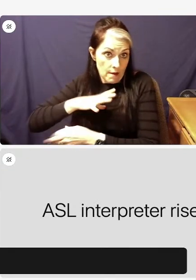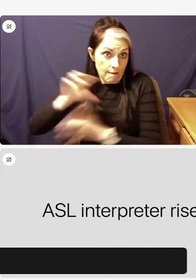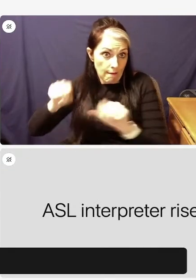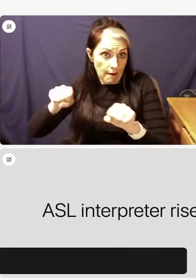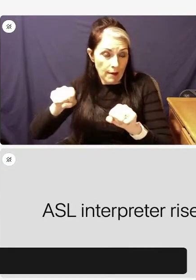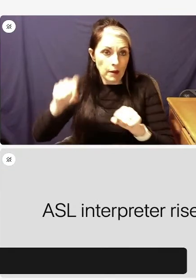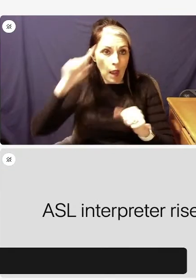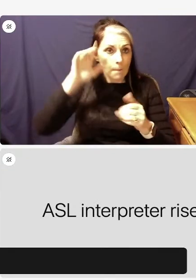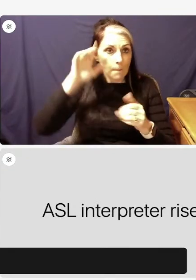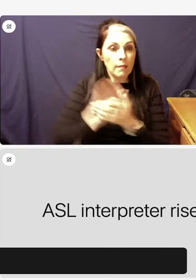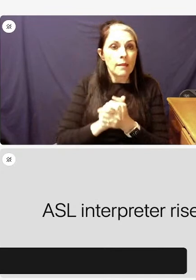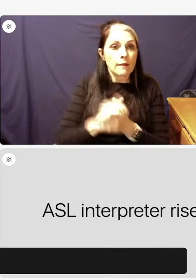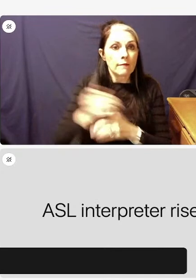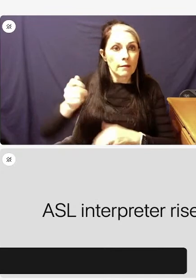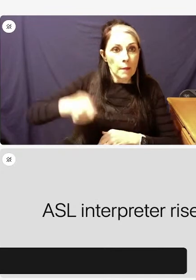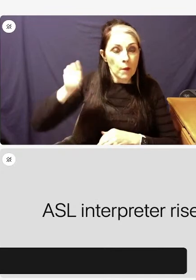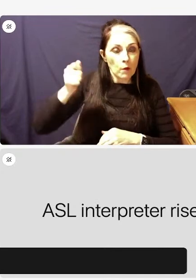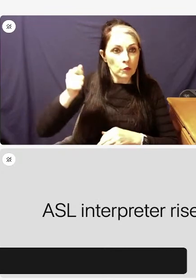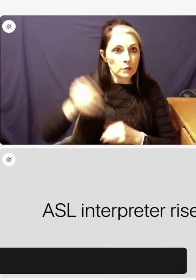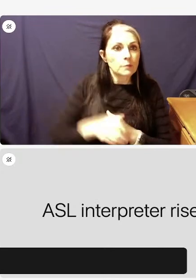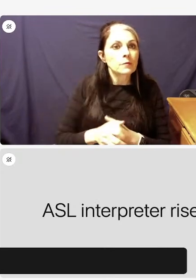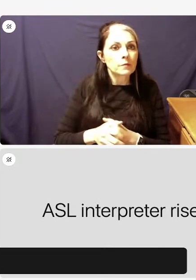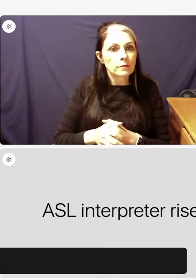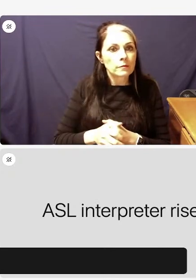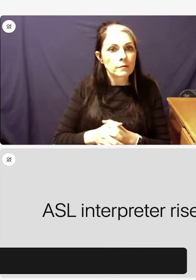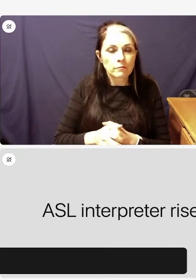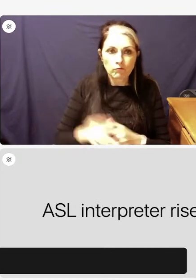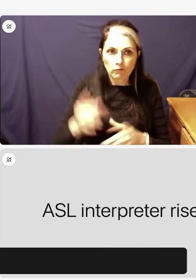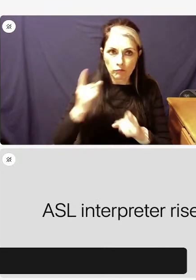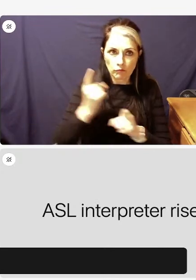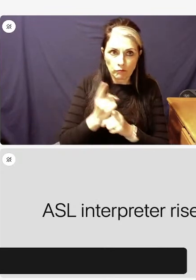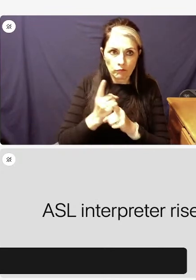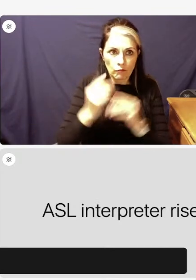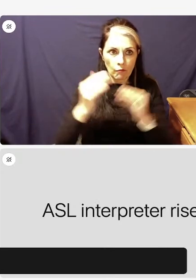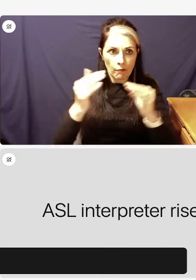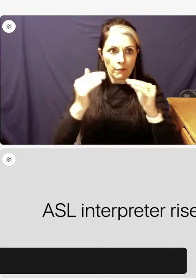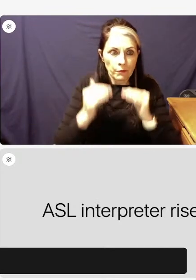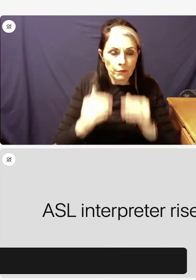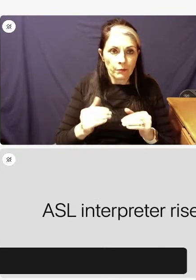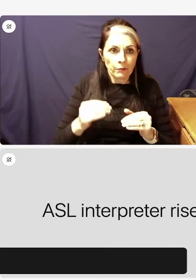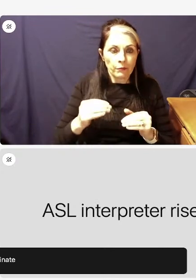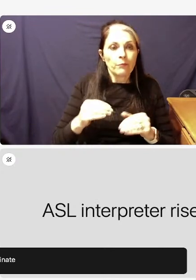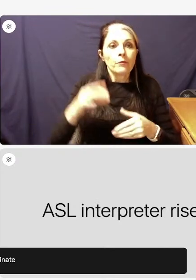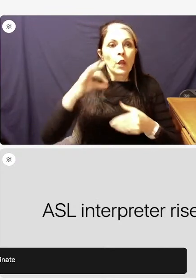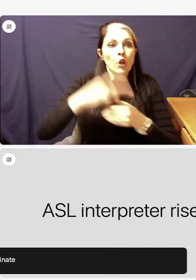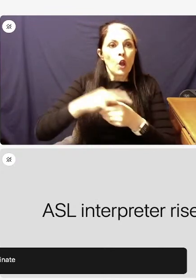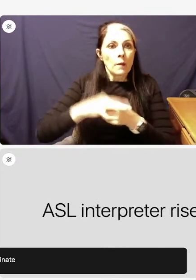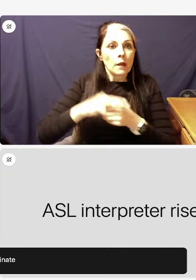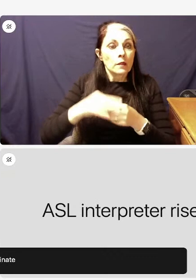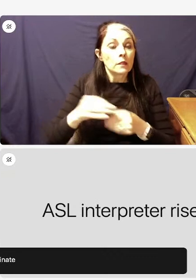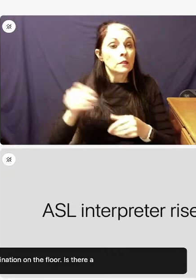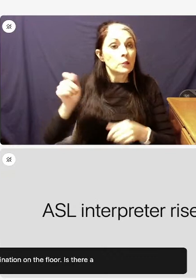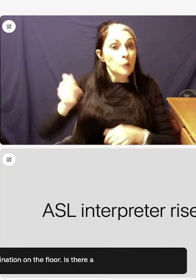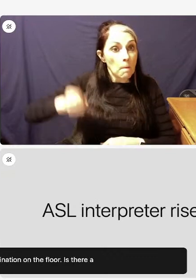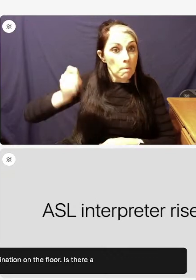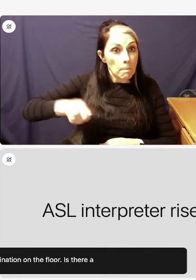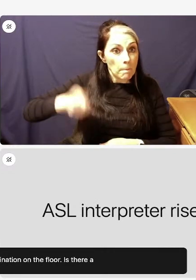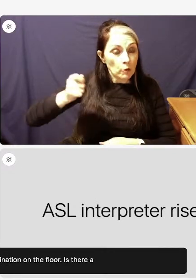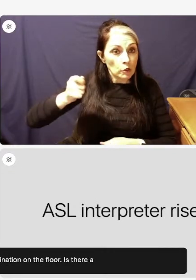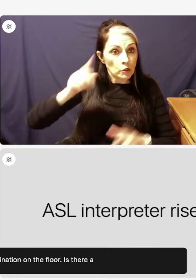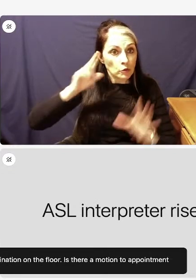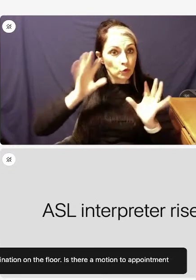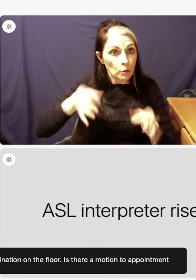i believe that motion fails correct mr okay so we'll go to the next nomination on the floor um is there a motion uh to appoint